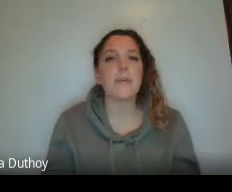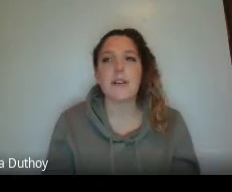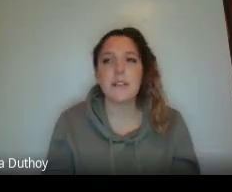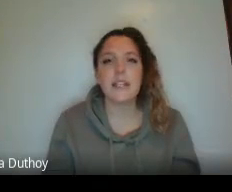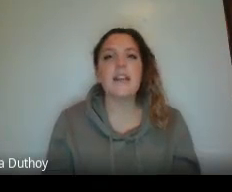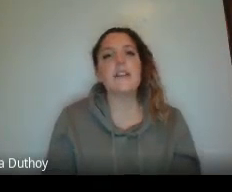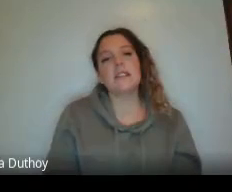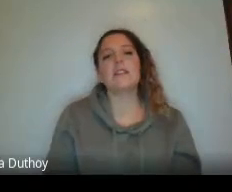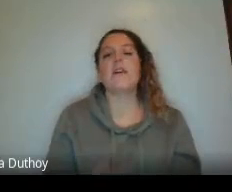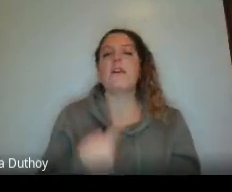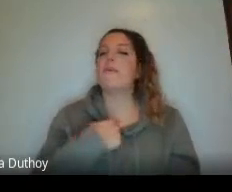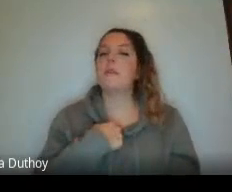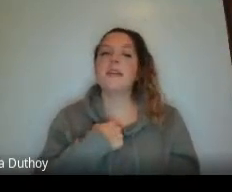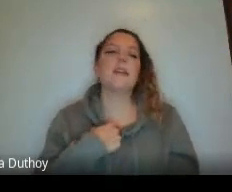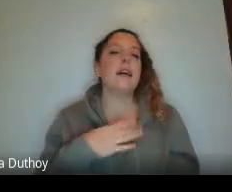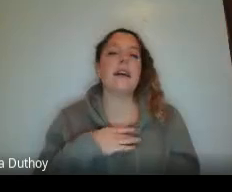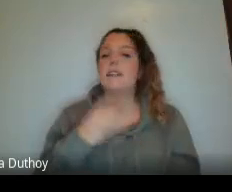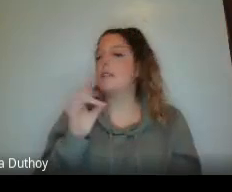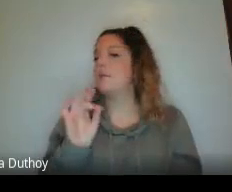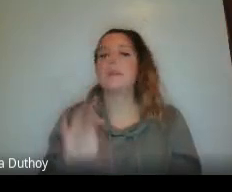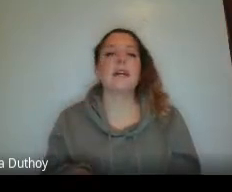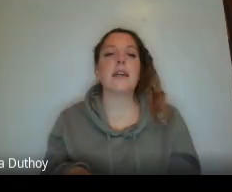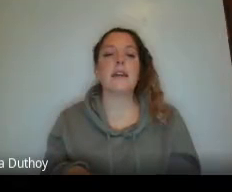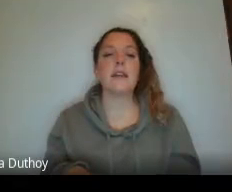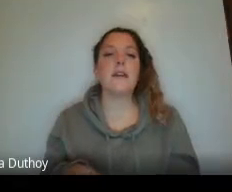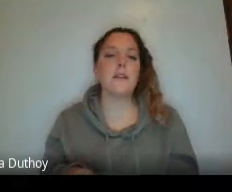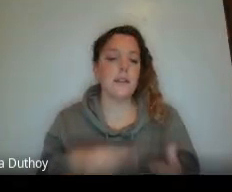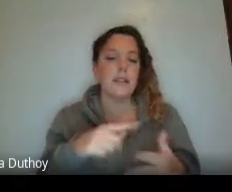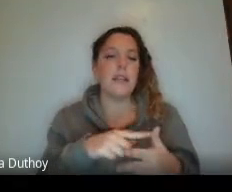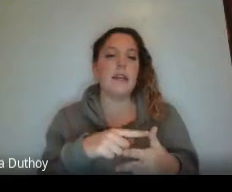really care about. So for me, I don't like